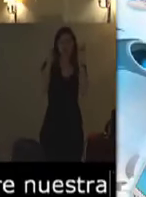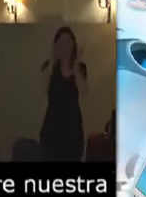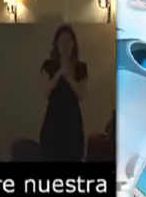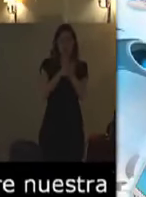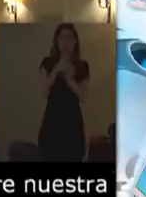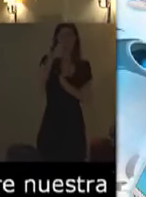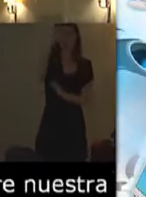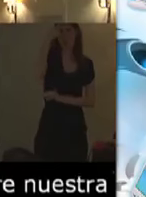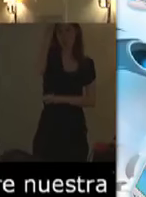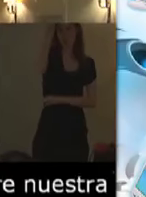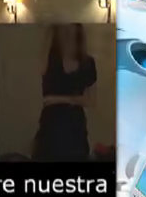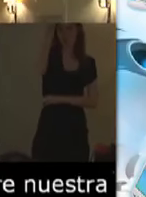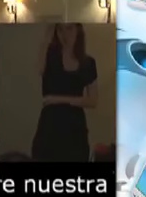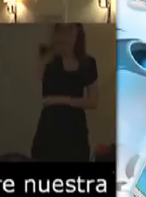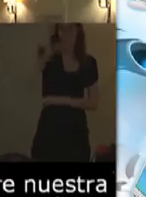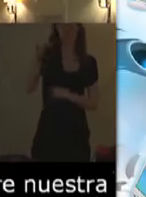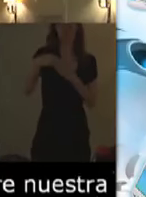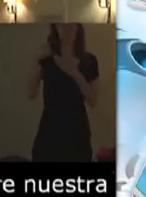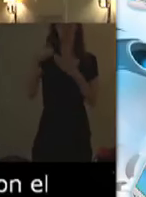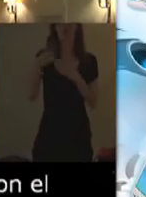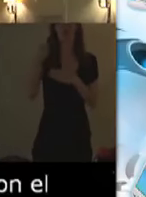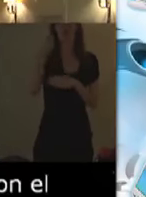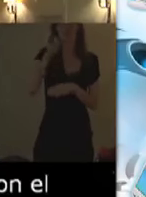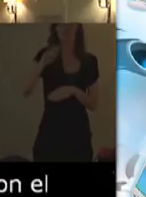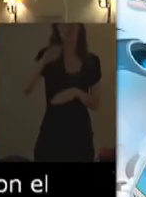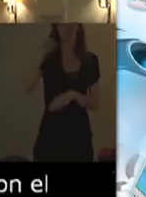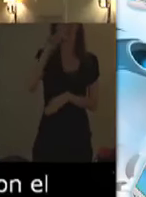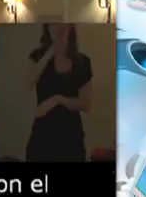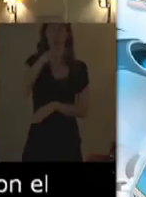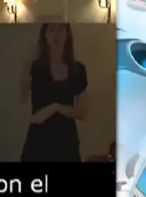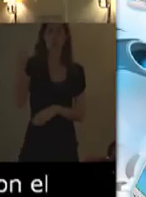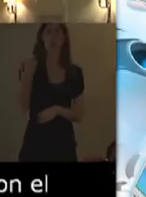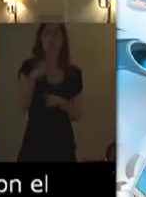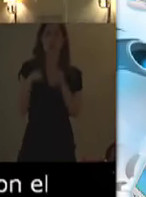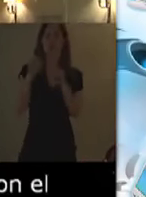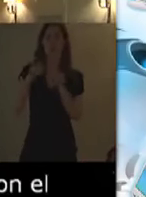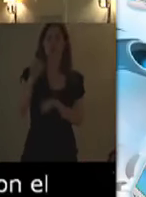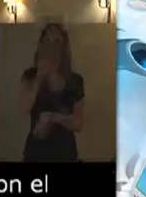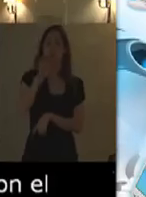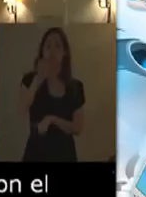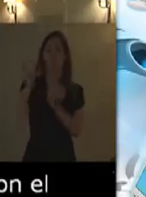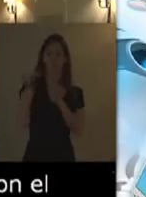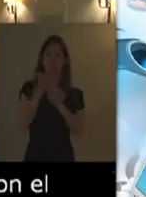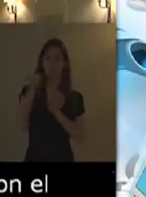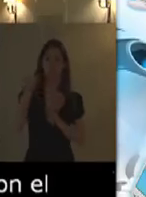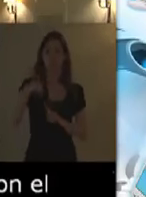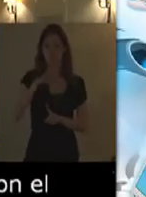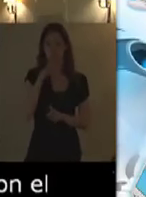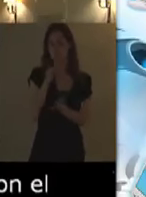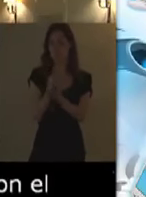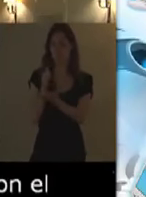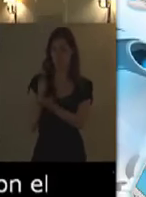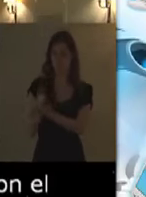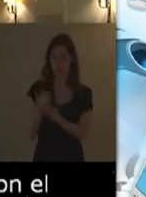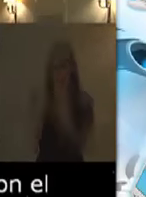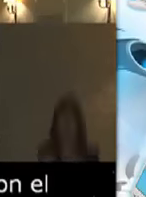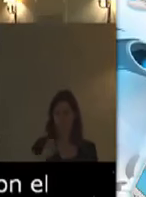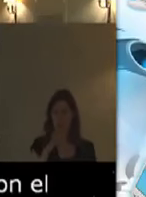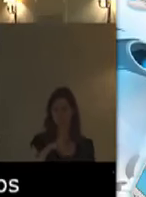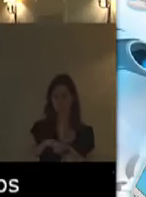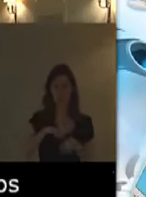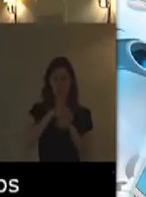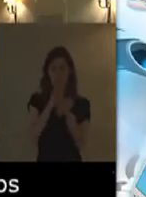cognitive stimulation techniques with users, and the findings or the interesting things that we have seen and observed in these